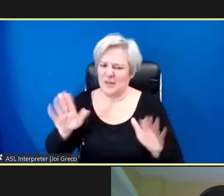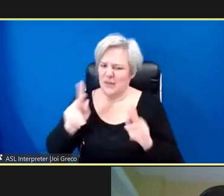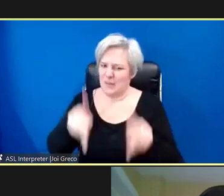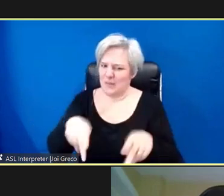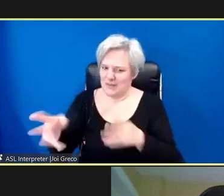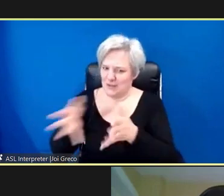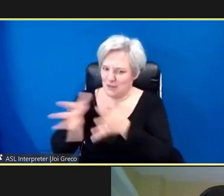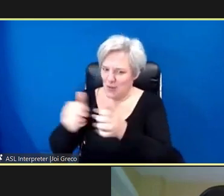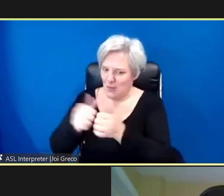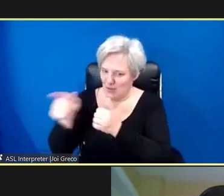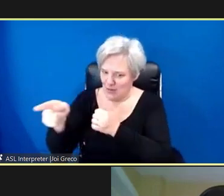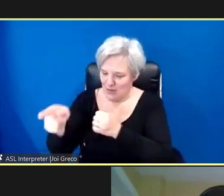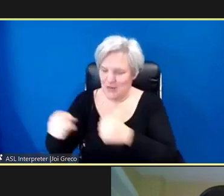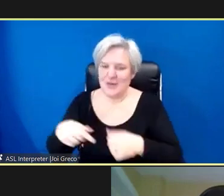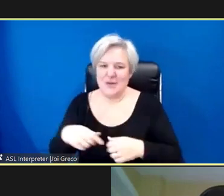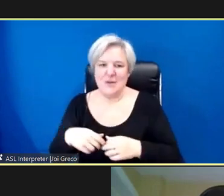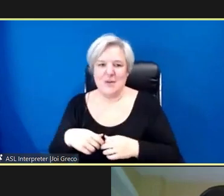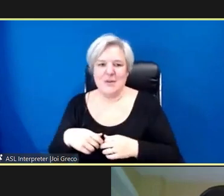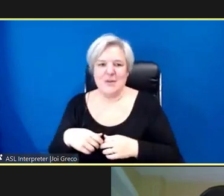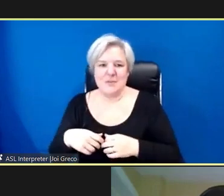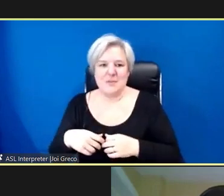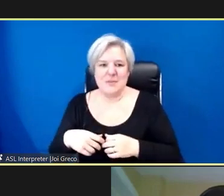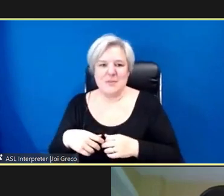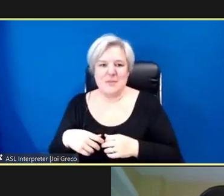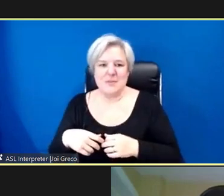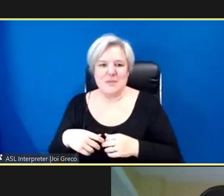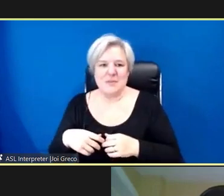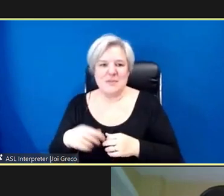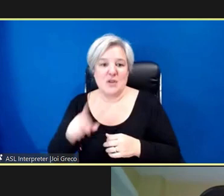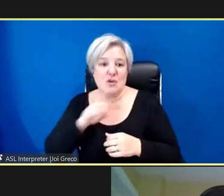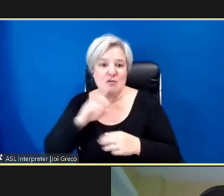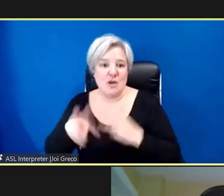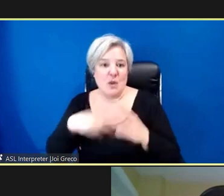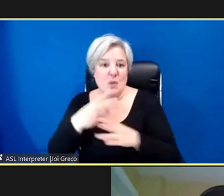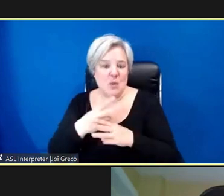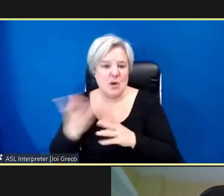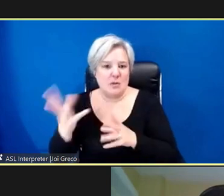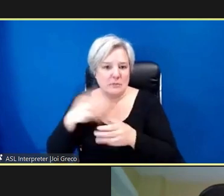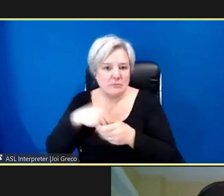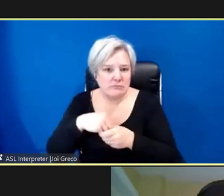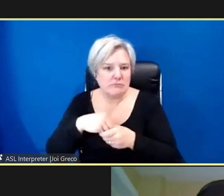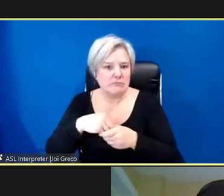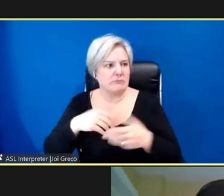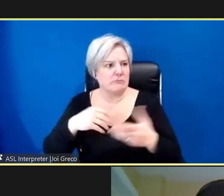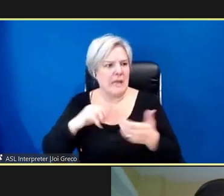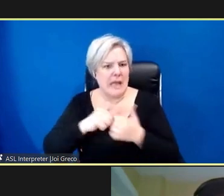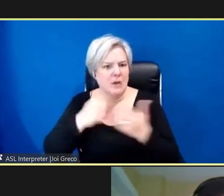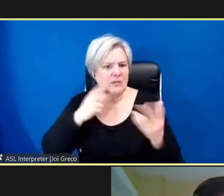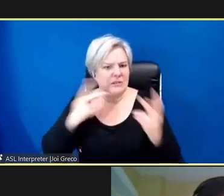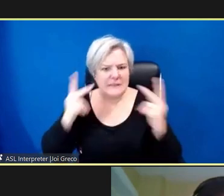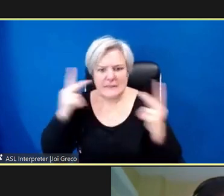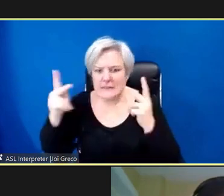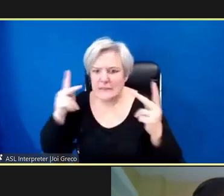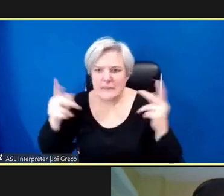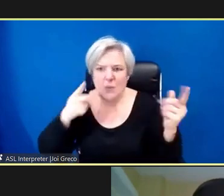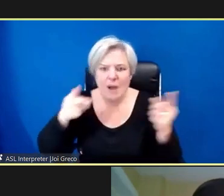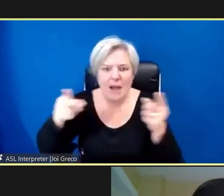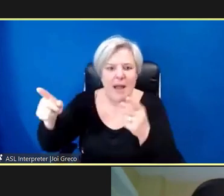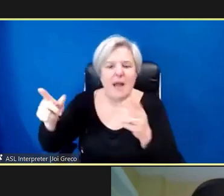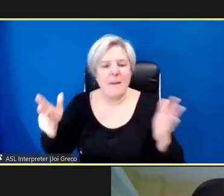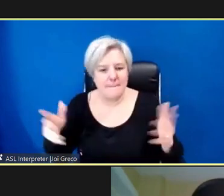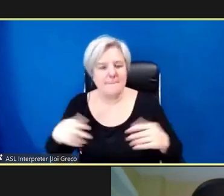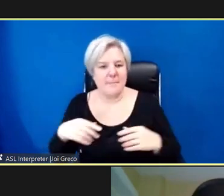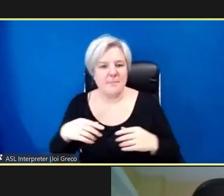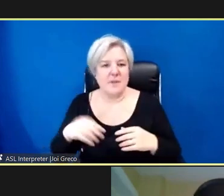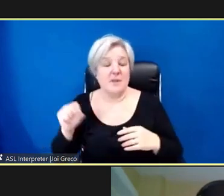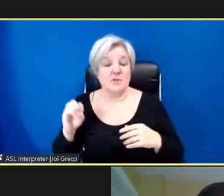to about her real world implementation of what she's done for